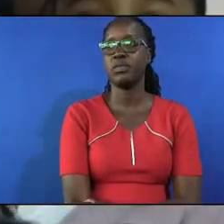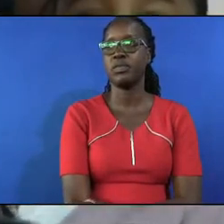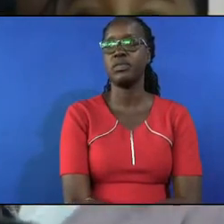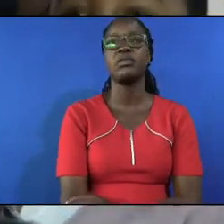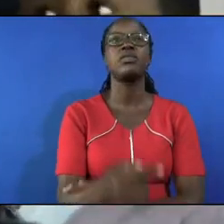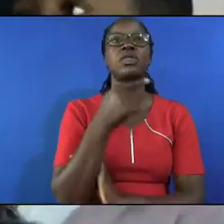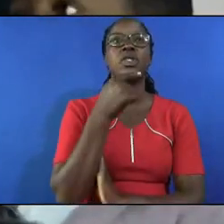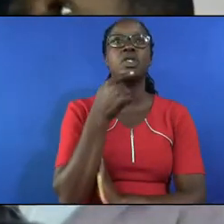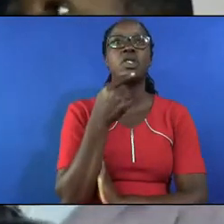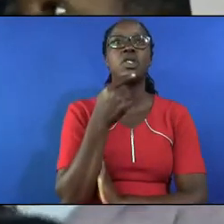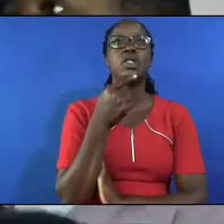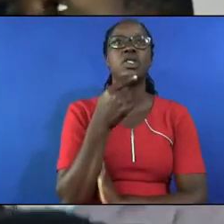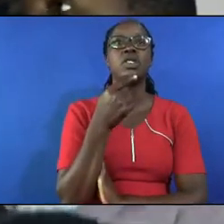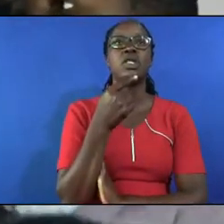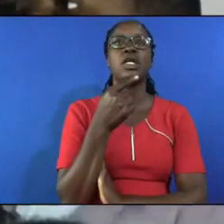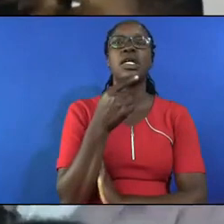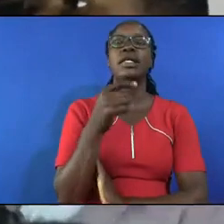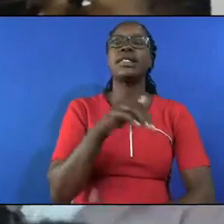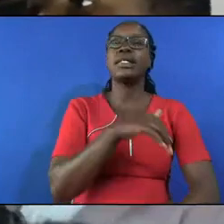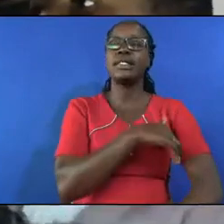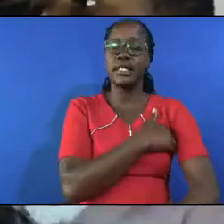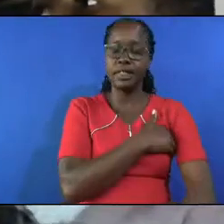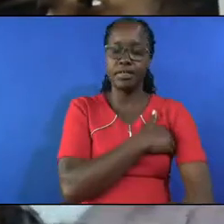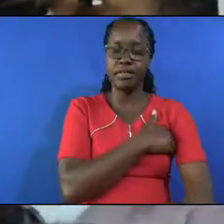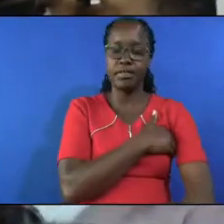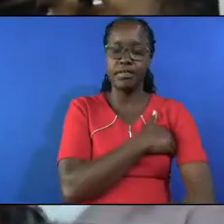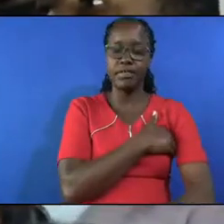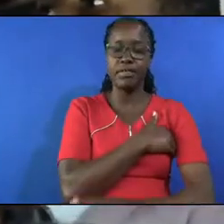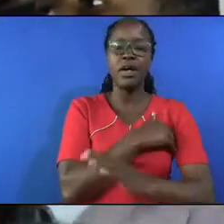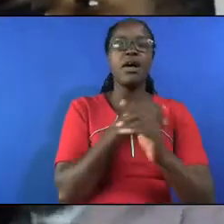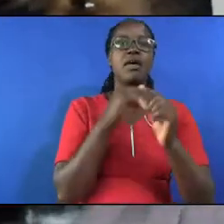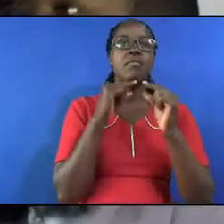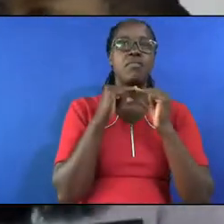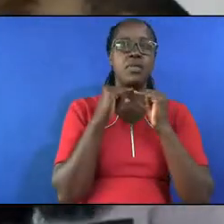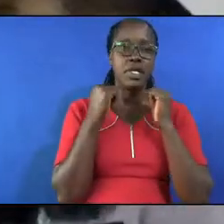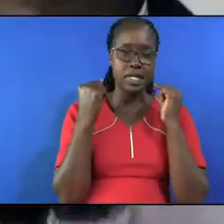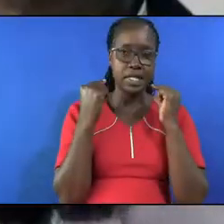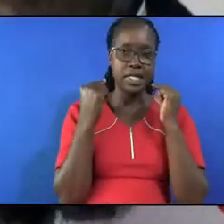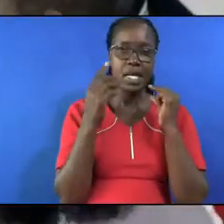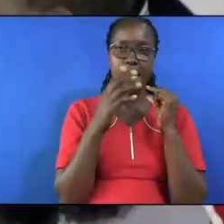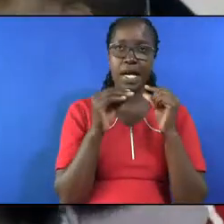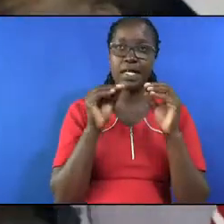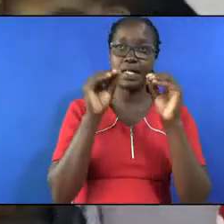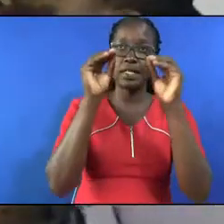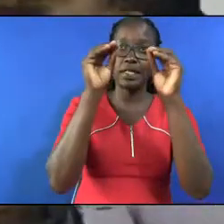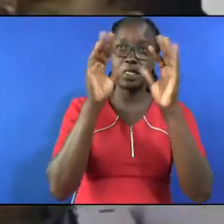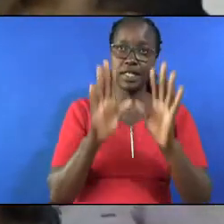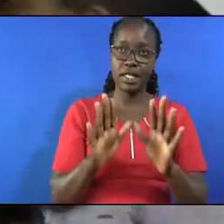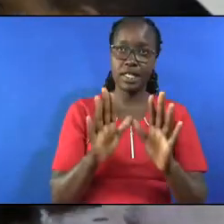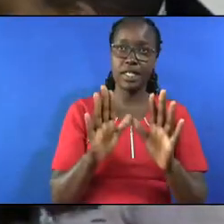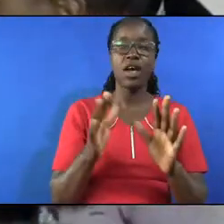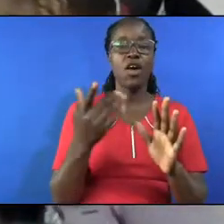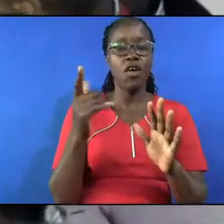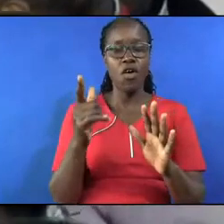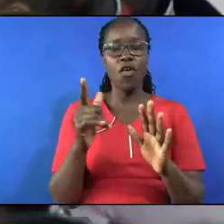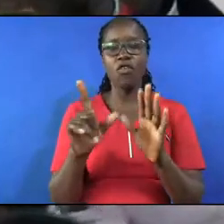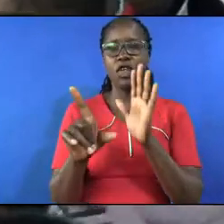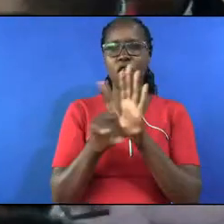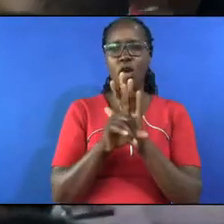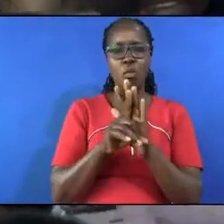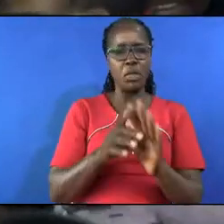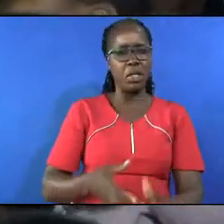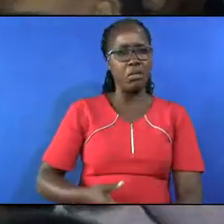And it says, yes? The chief priests and the teachers of the law became angry when they saw